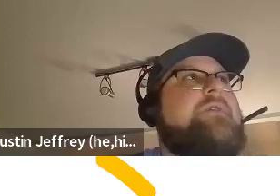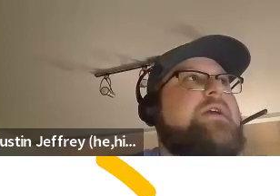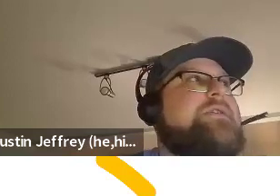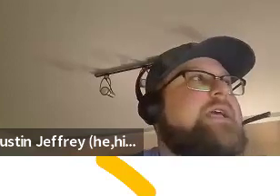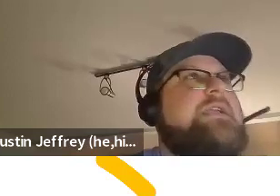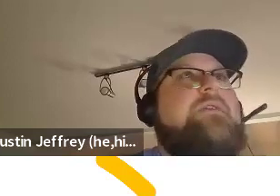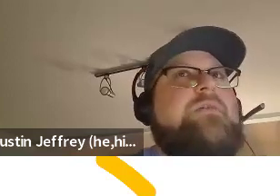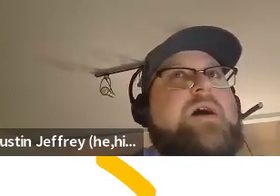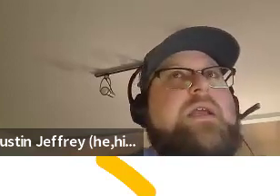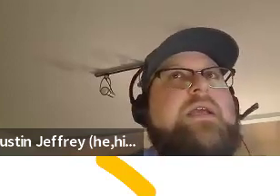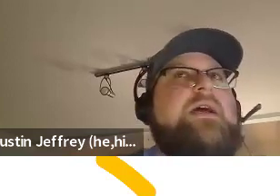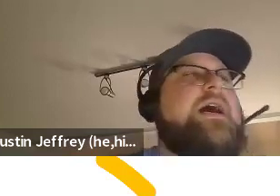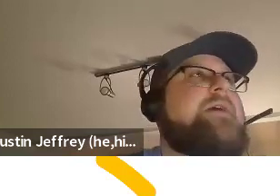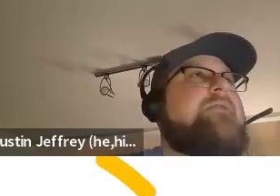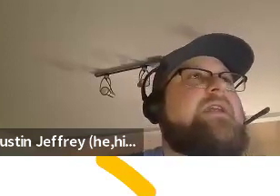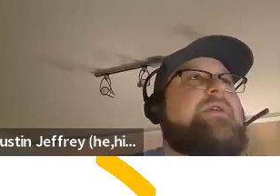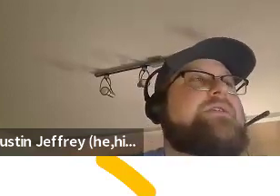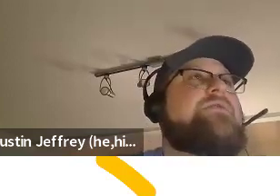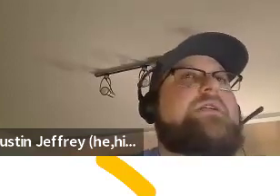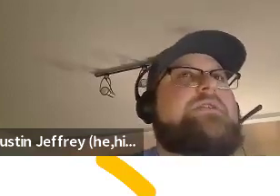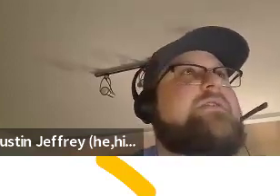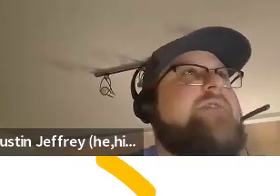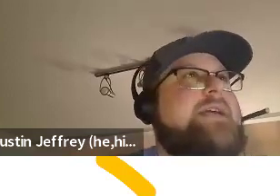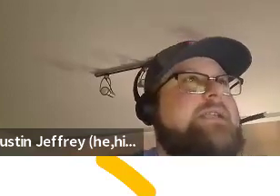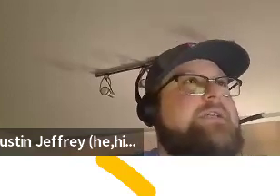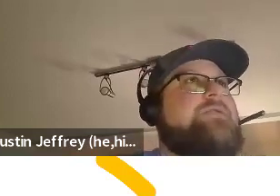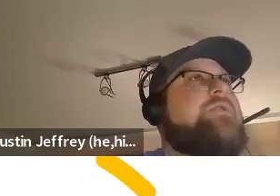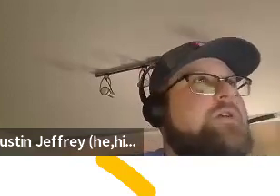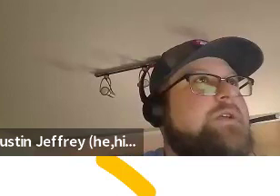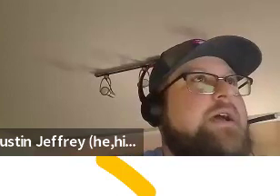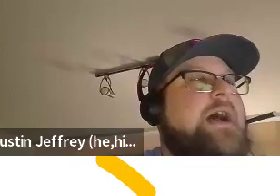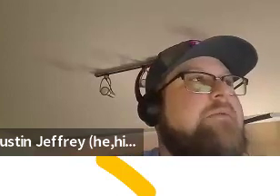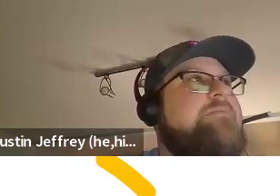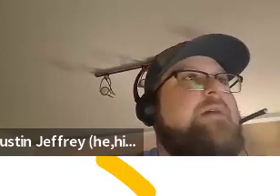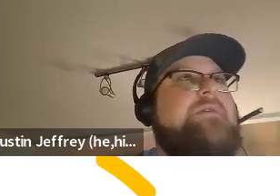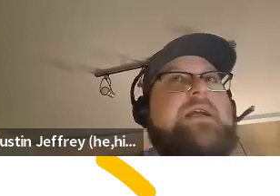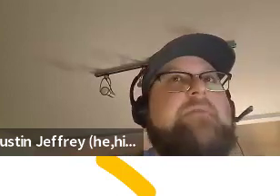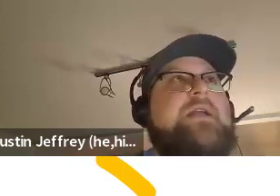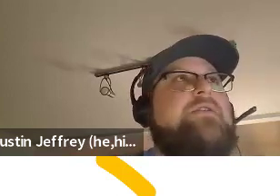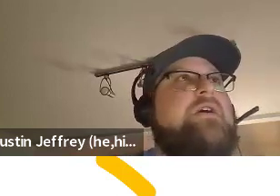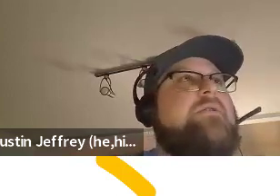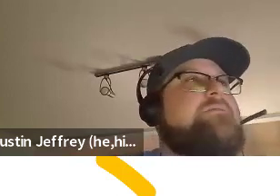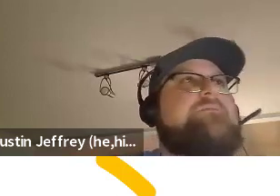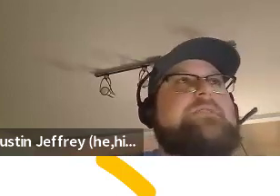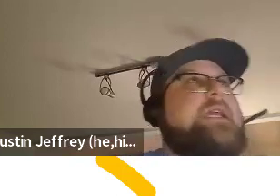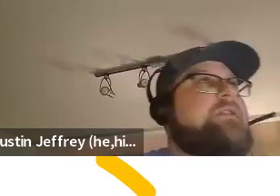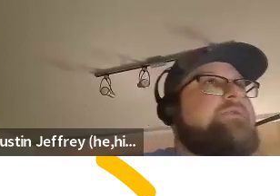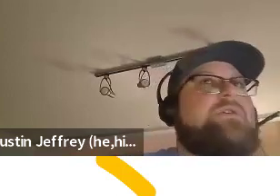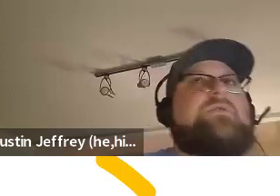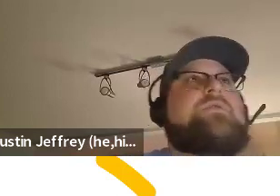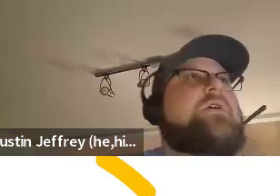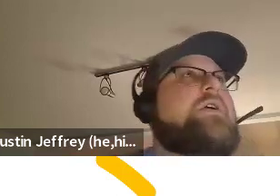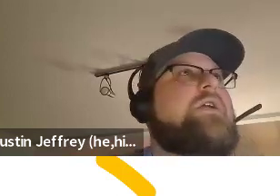you really have an understanding of your body. And if anyone is new into the vaccination world, I would probably recommend,